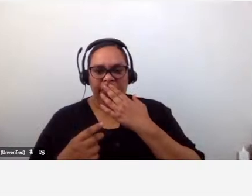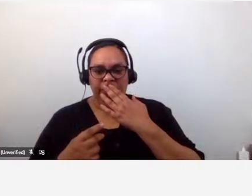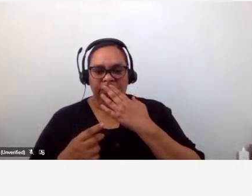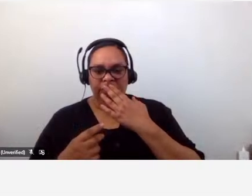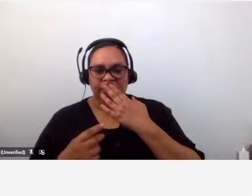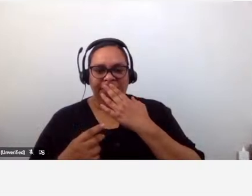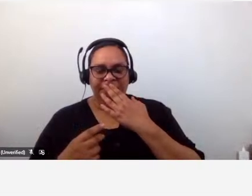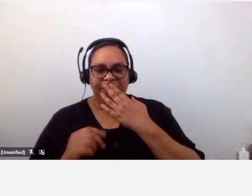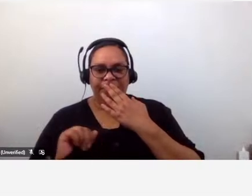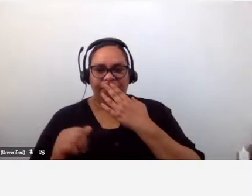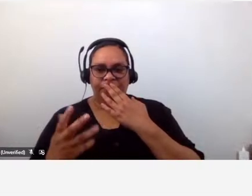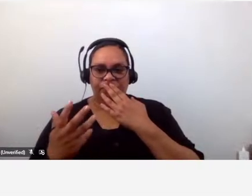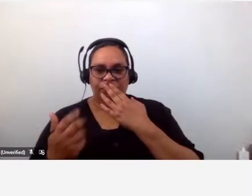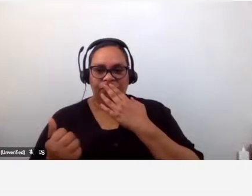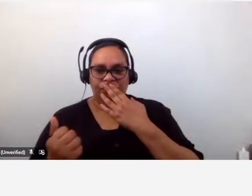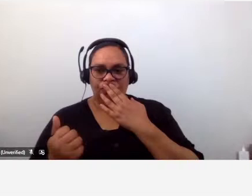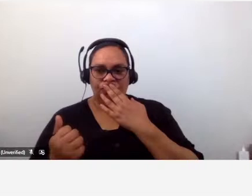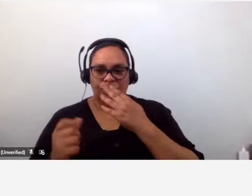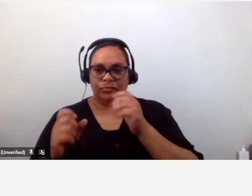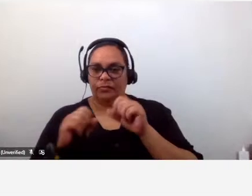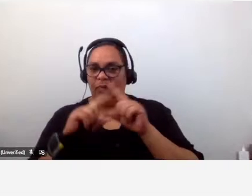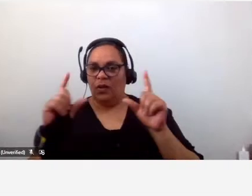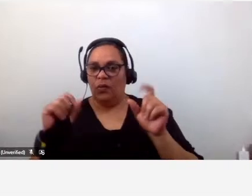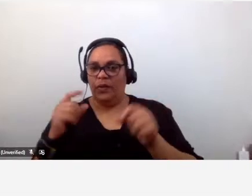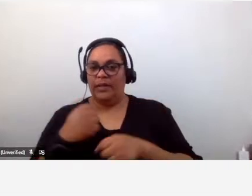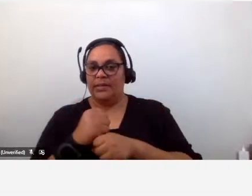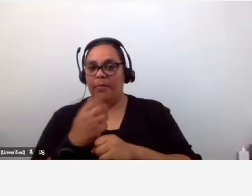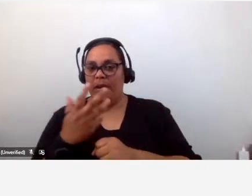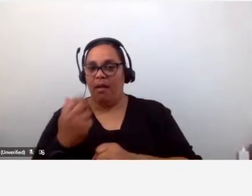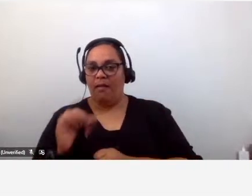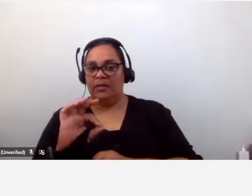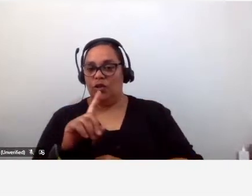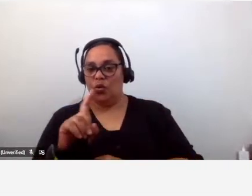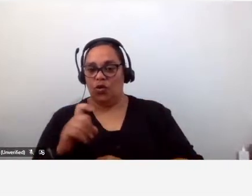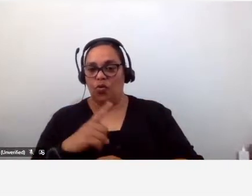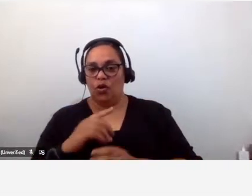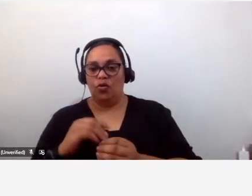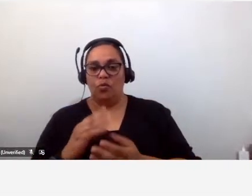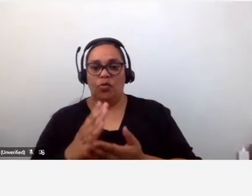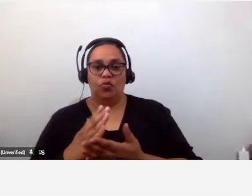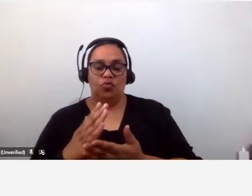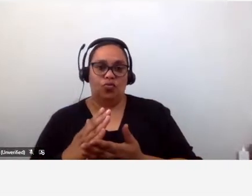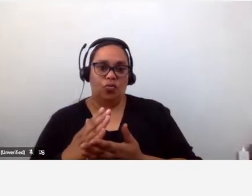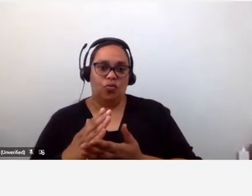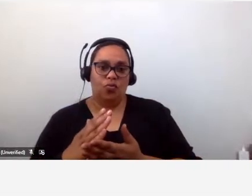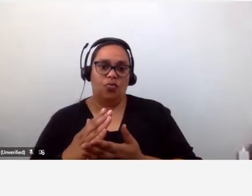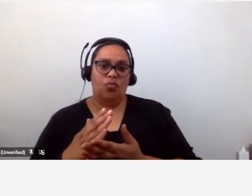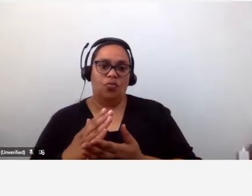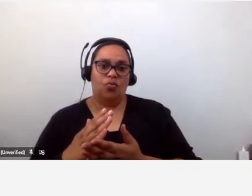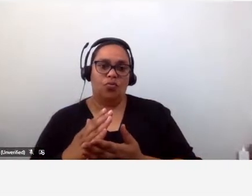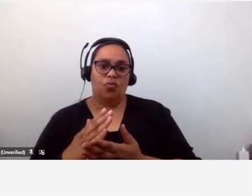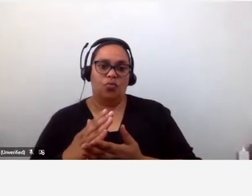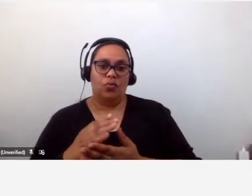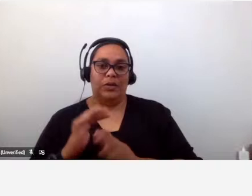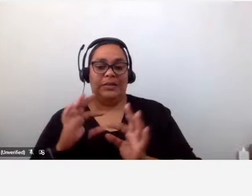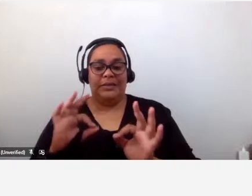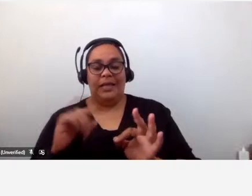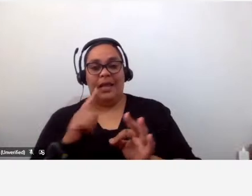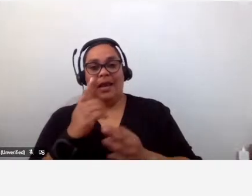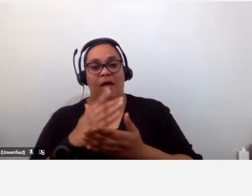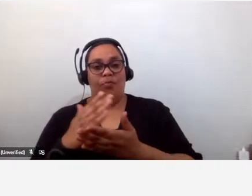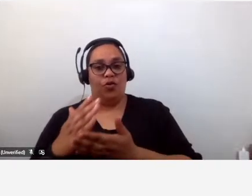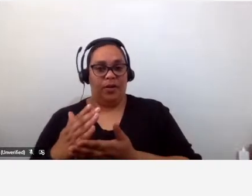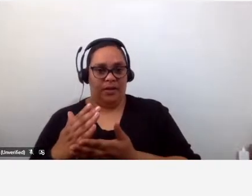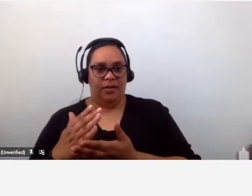is there an awareness campaign on this question to ensure that these